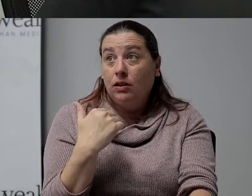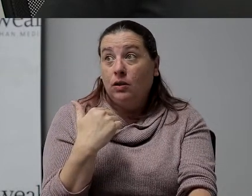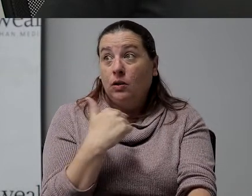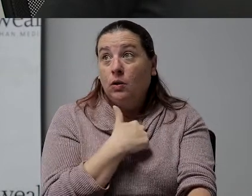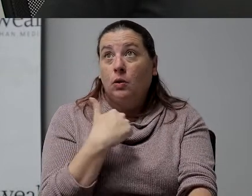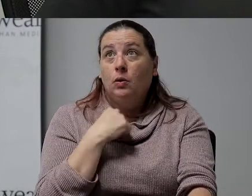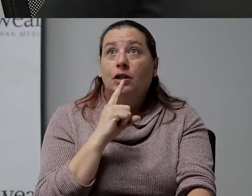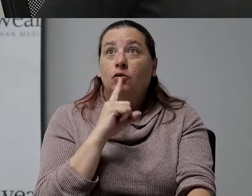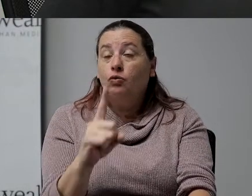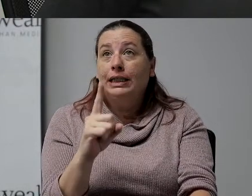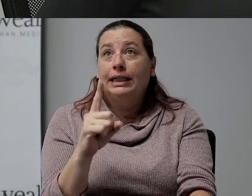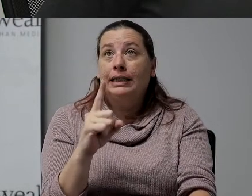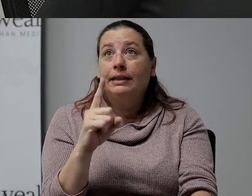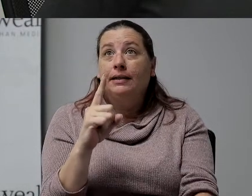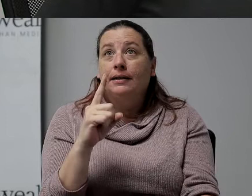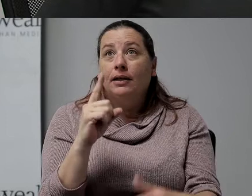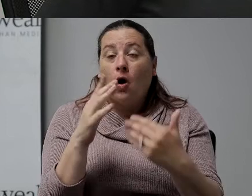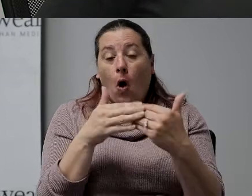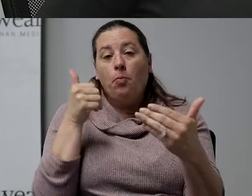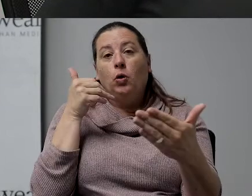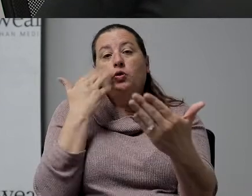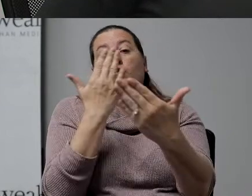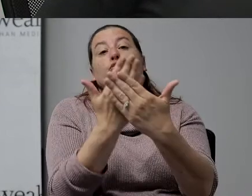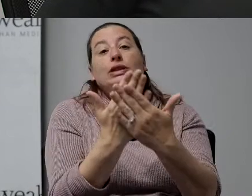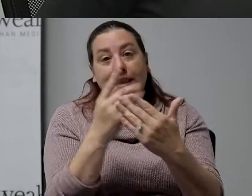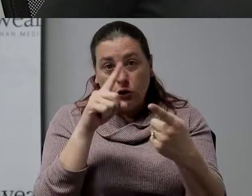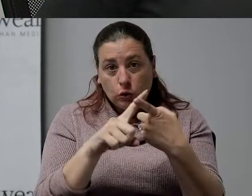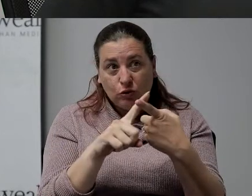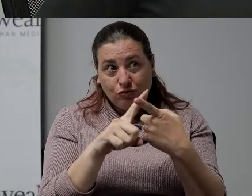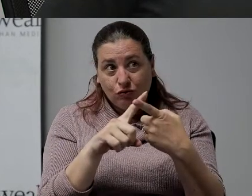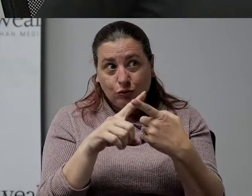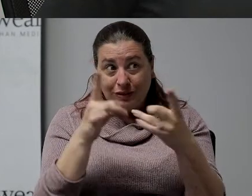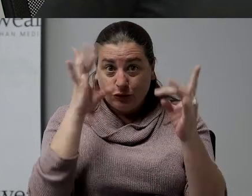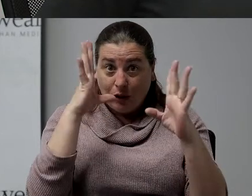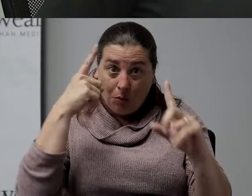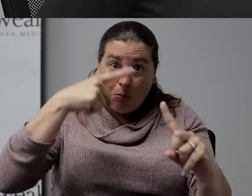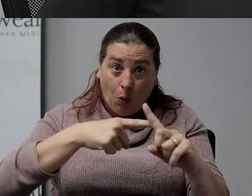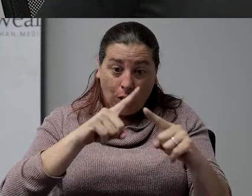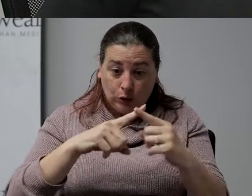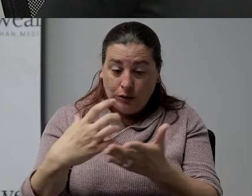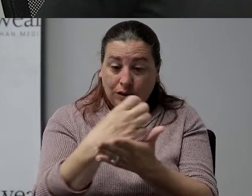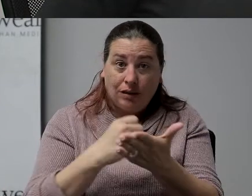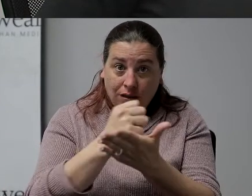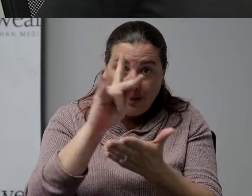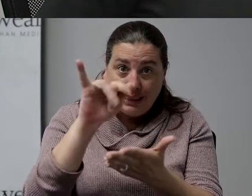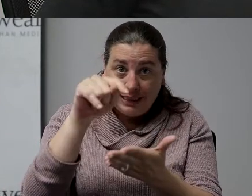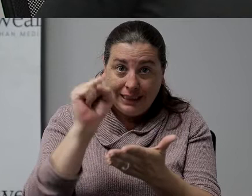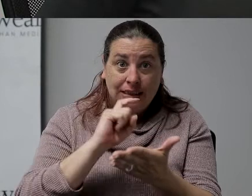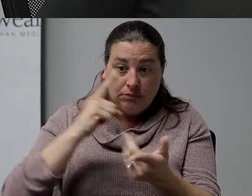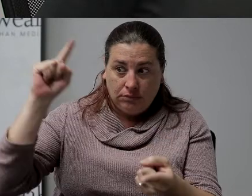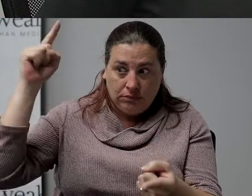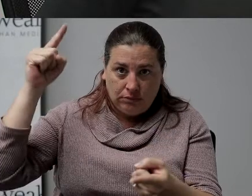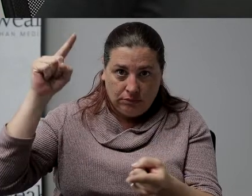a critical point in terms of the specimen collection kits that we had available. We literally were down